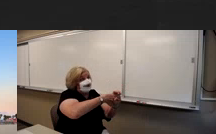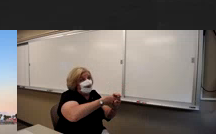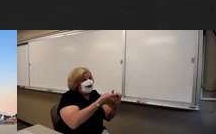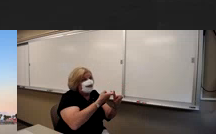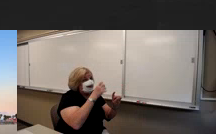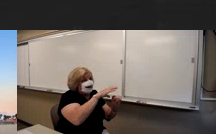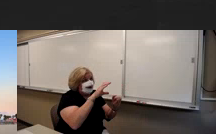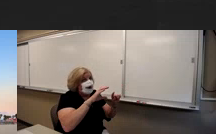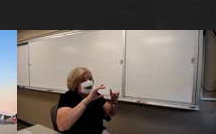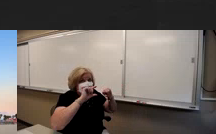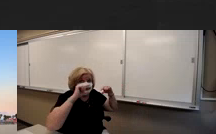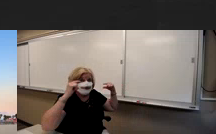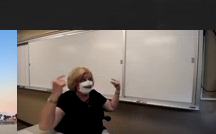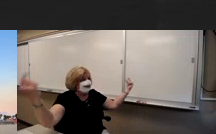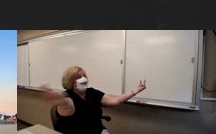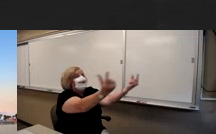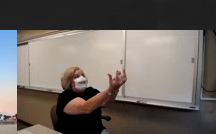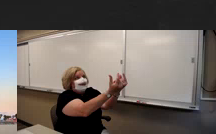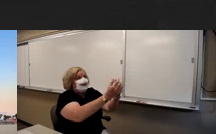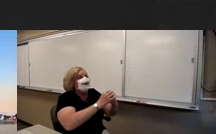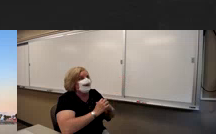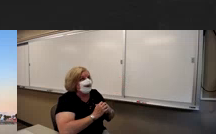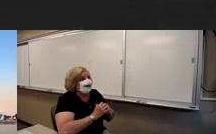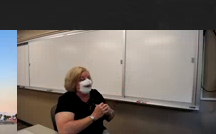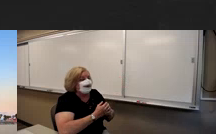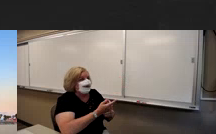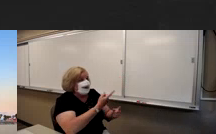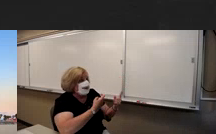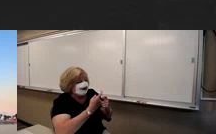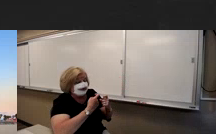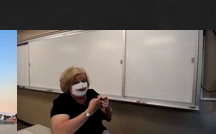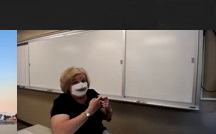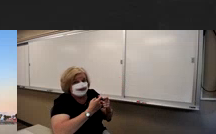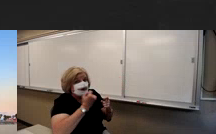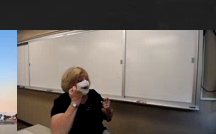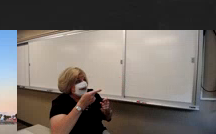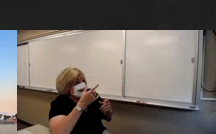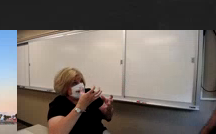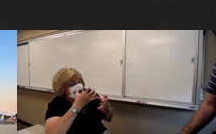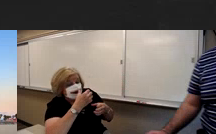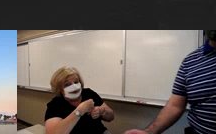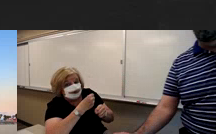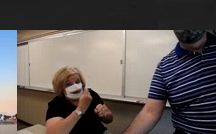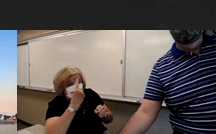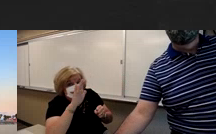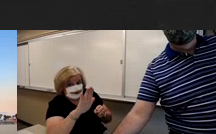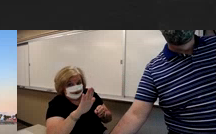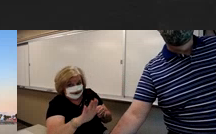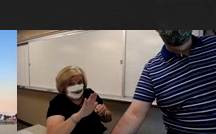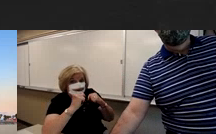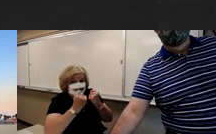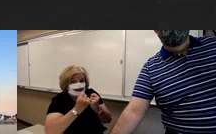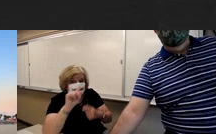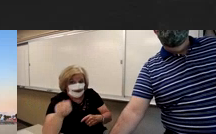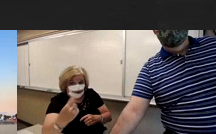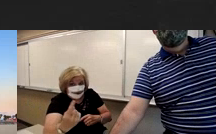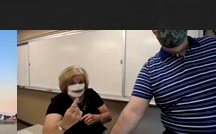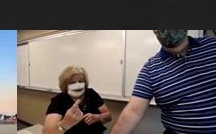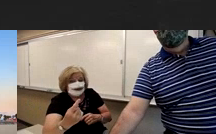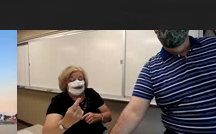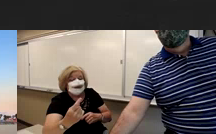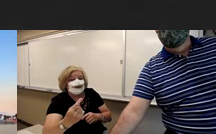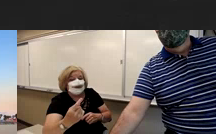there questions with that within your group? So if you're doing one for you and your team, and like